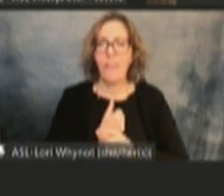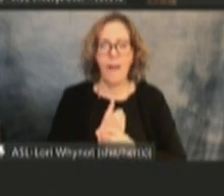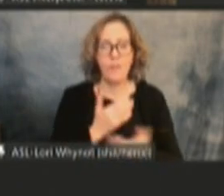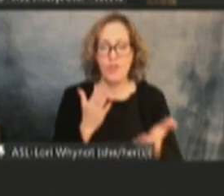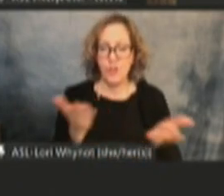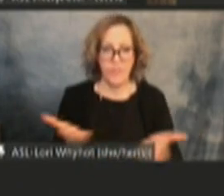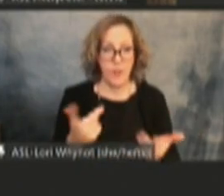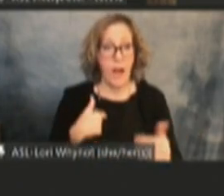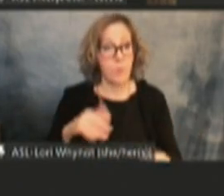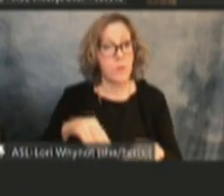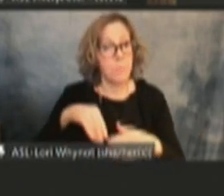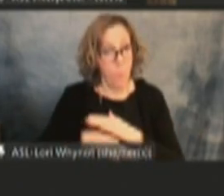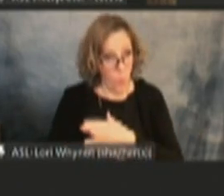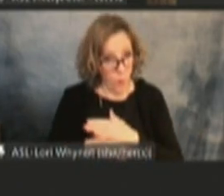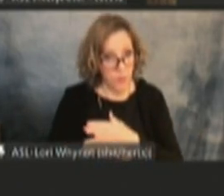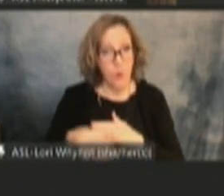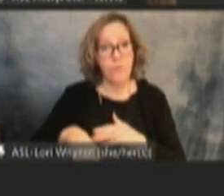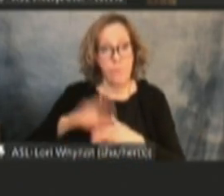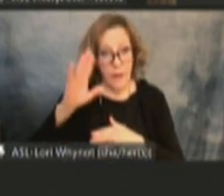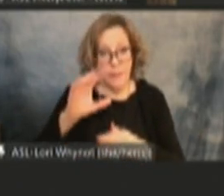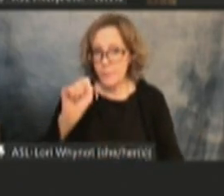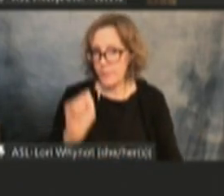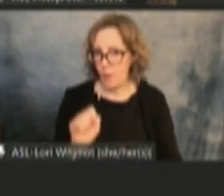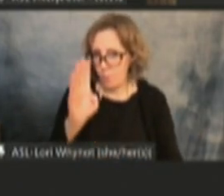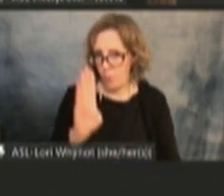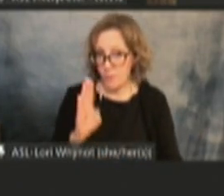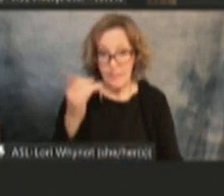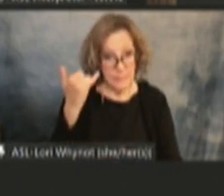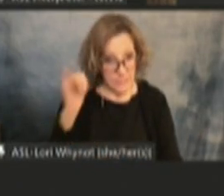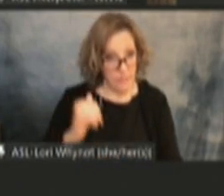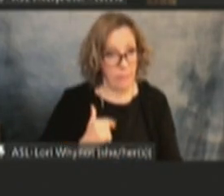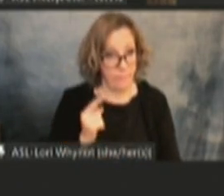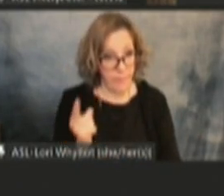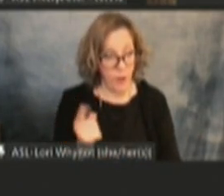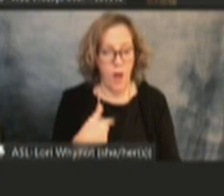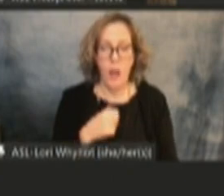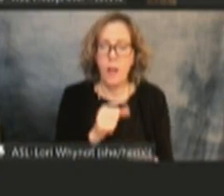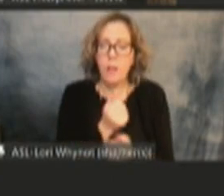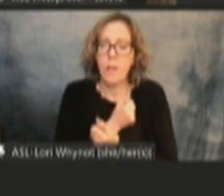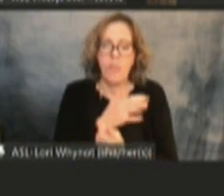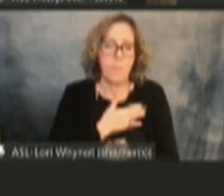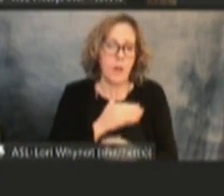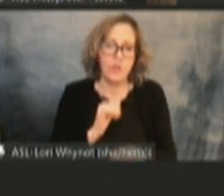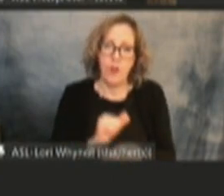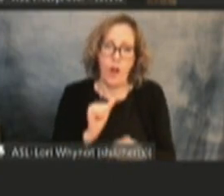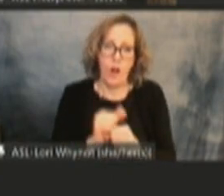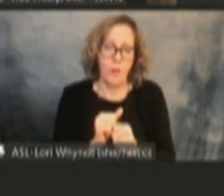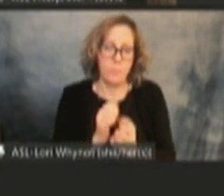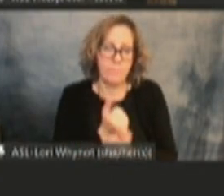there, and I just love my job more than I could ever say. So I'm very happy about that.